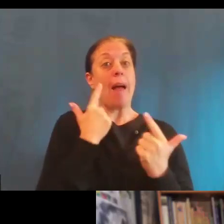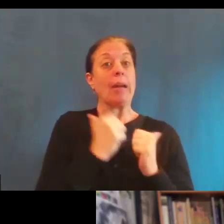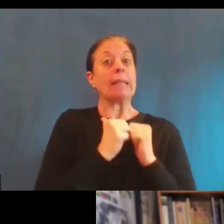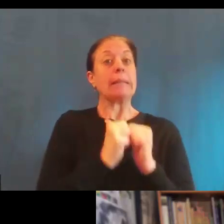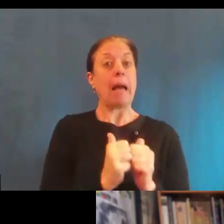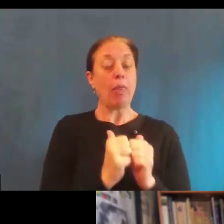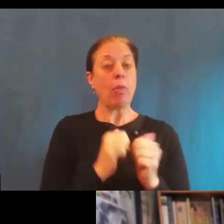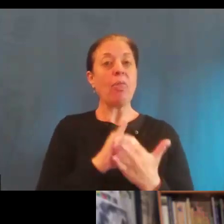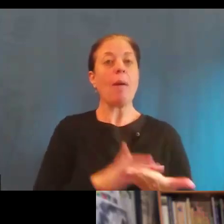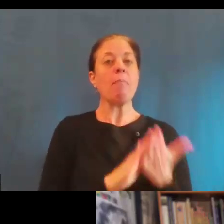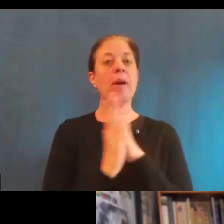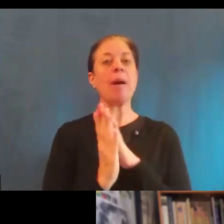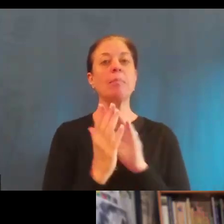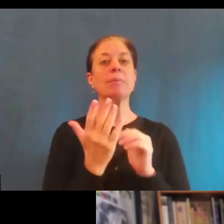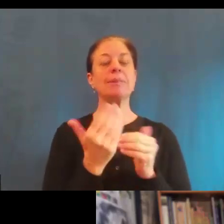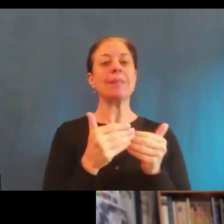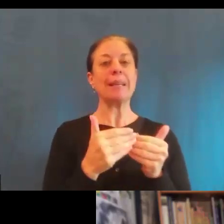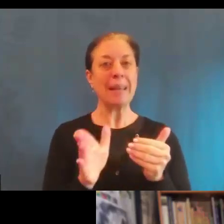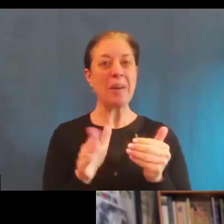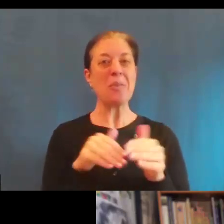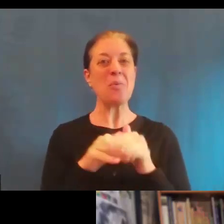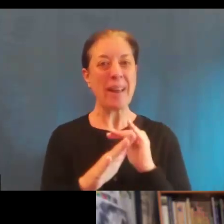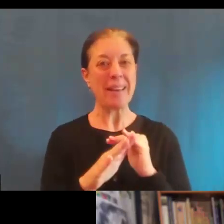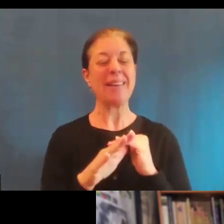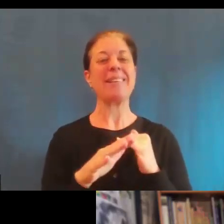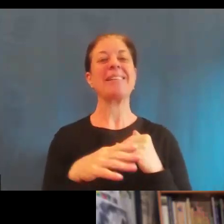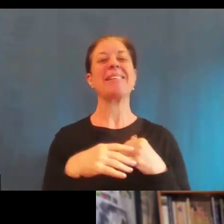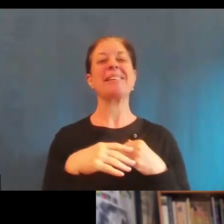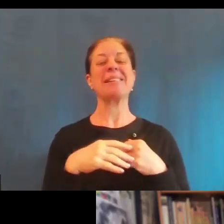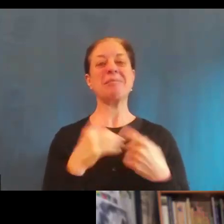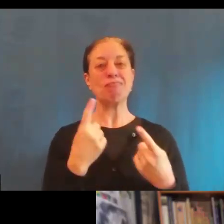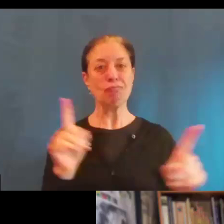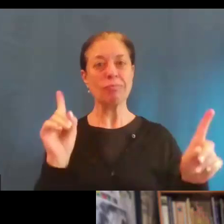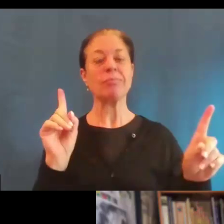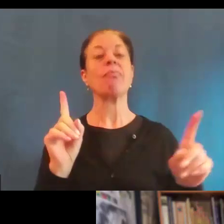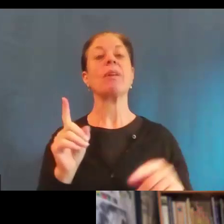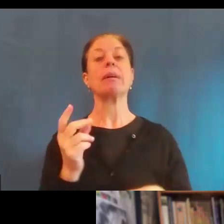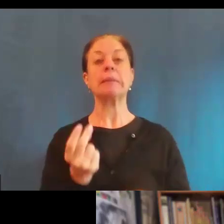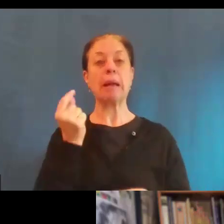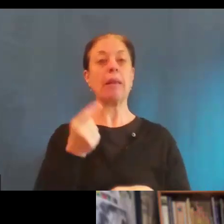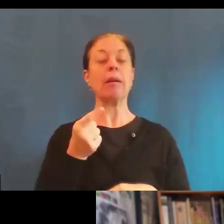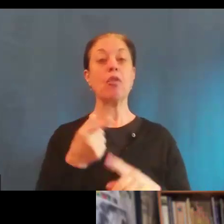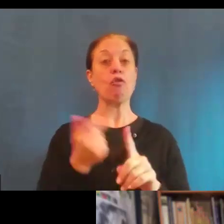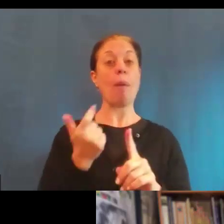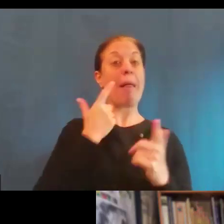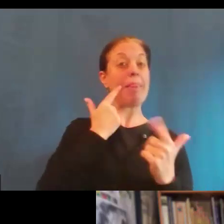that becomes such a gateway it's an icebreaker. And suddenly from the laughter, you can open the